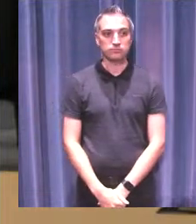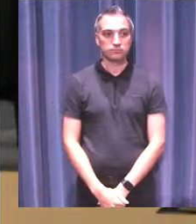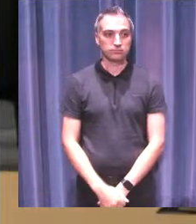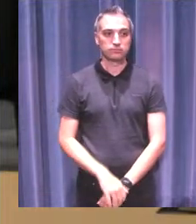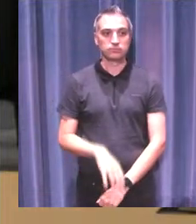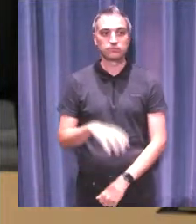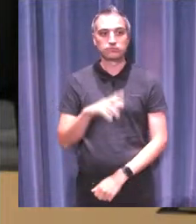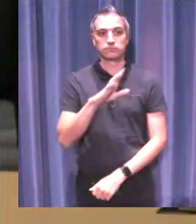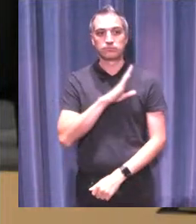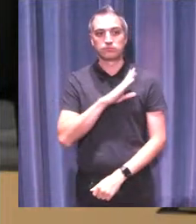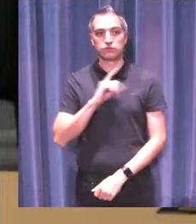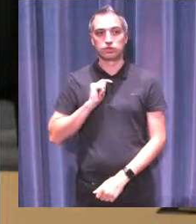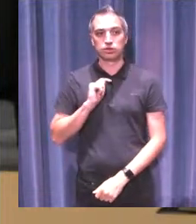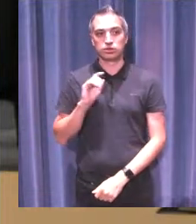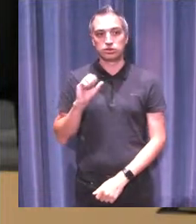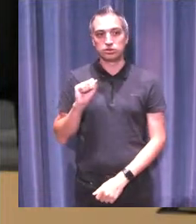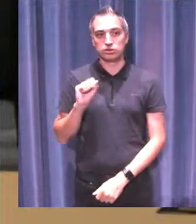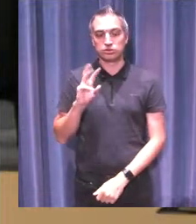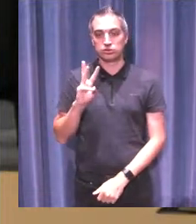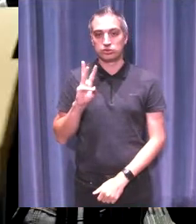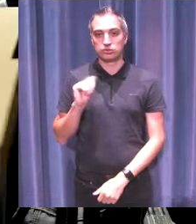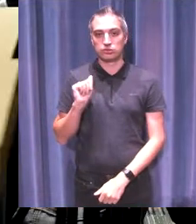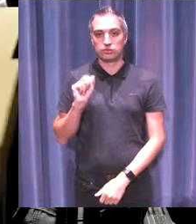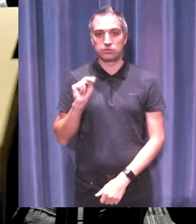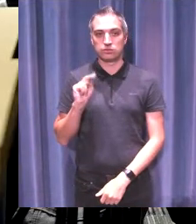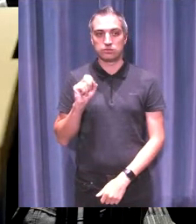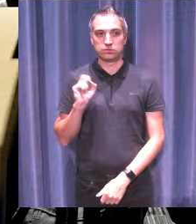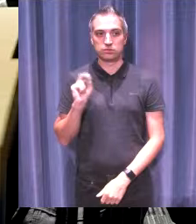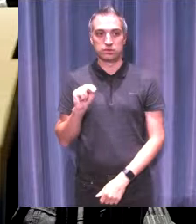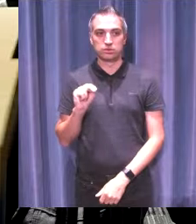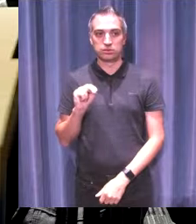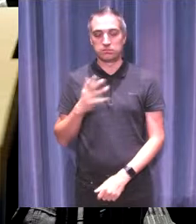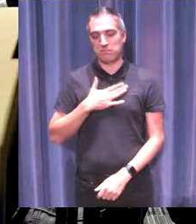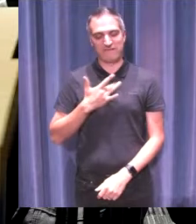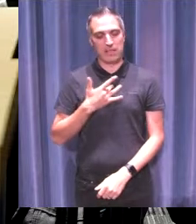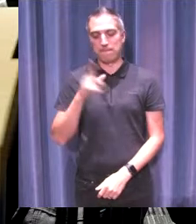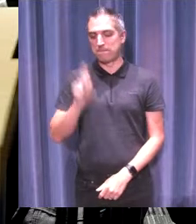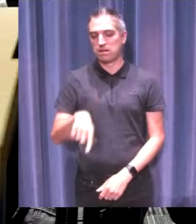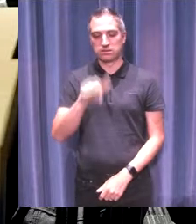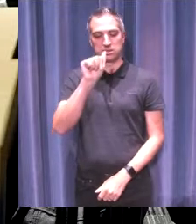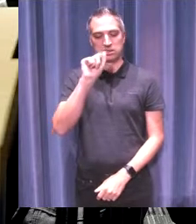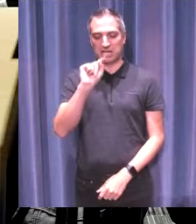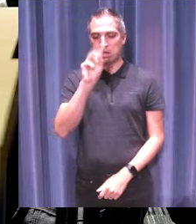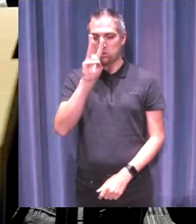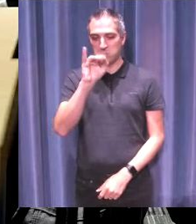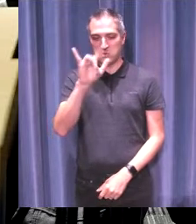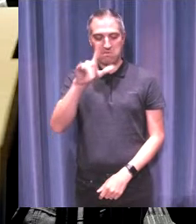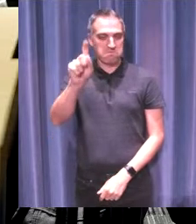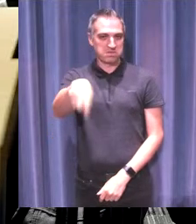Trustee Swanson. My feeling is that they need to be at will.